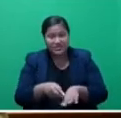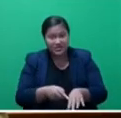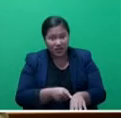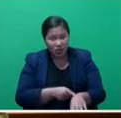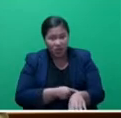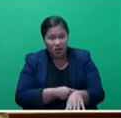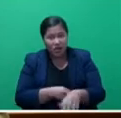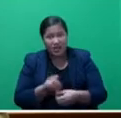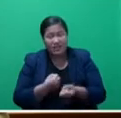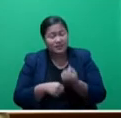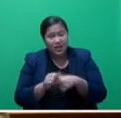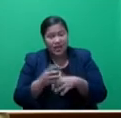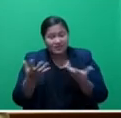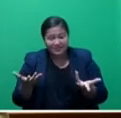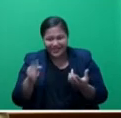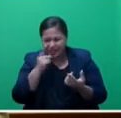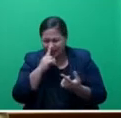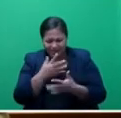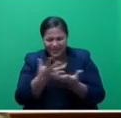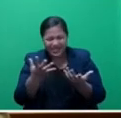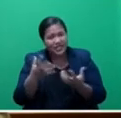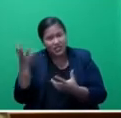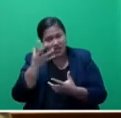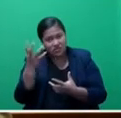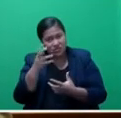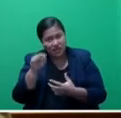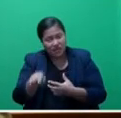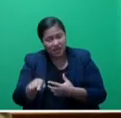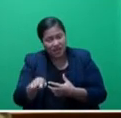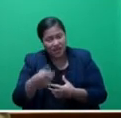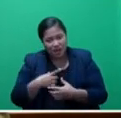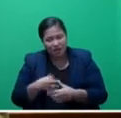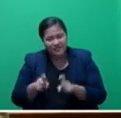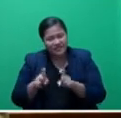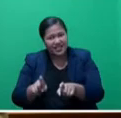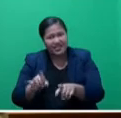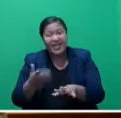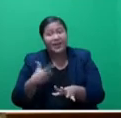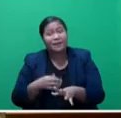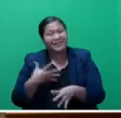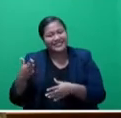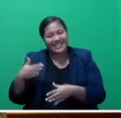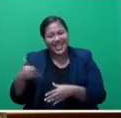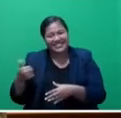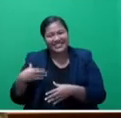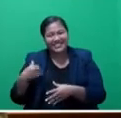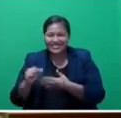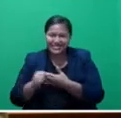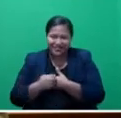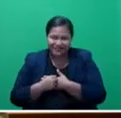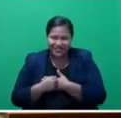becoming an eyesore to public eyes, and worse still, occupational health and safety risk and